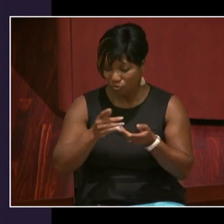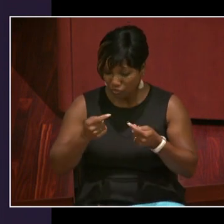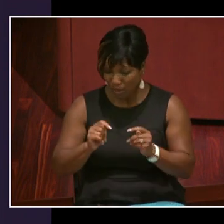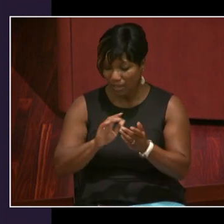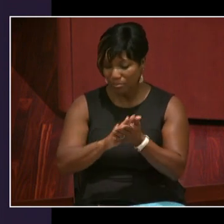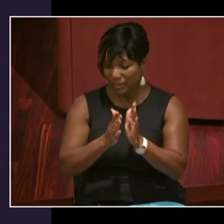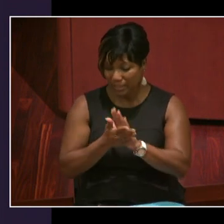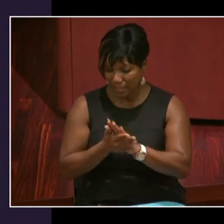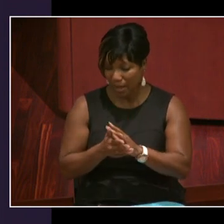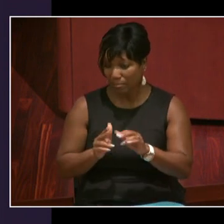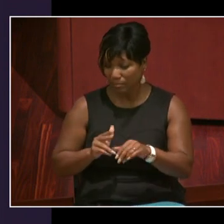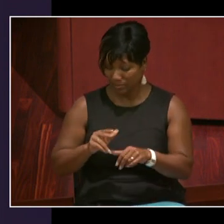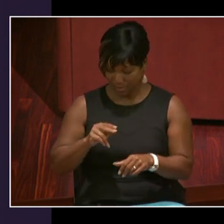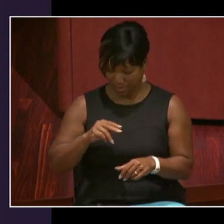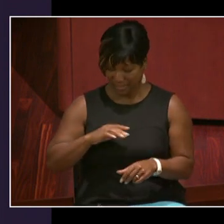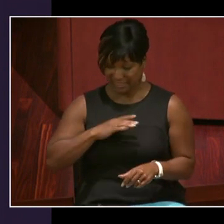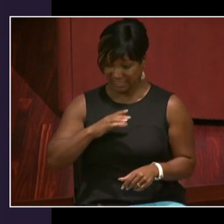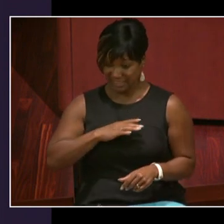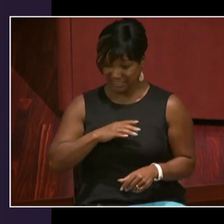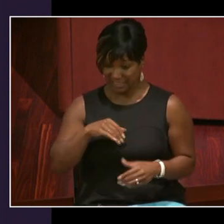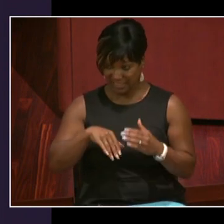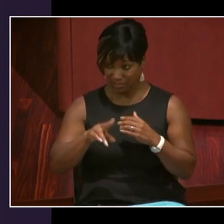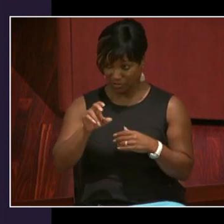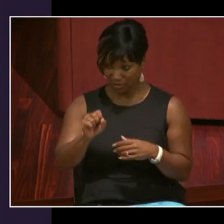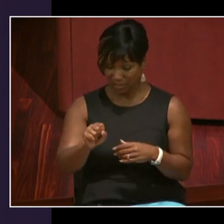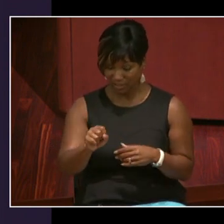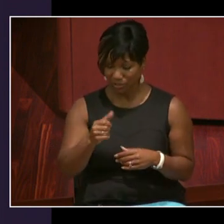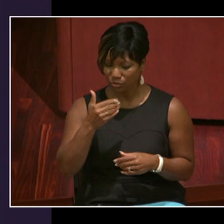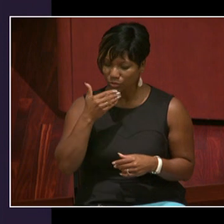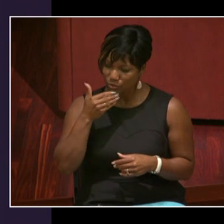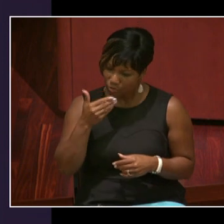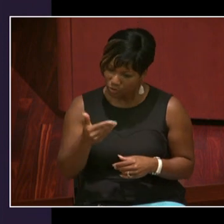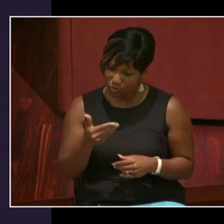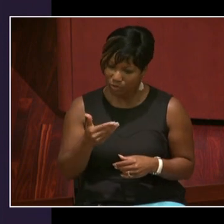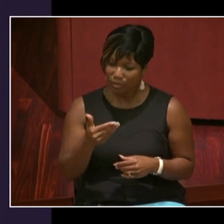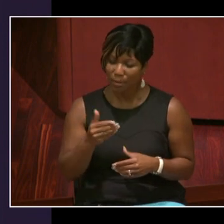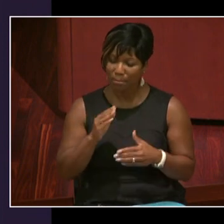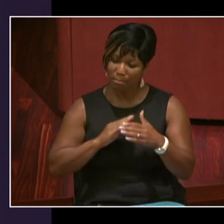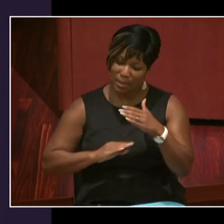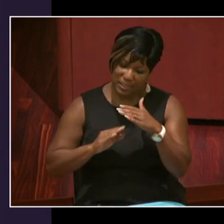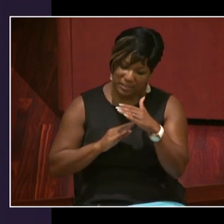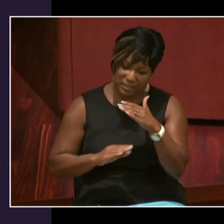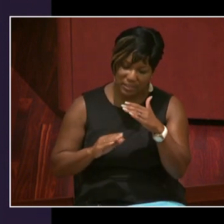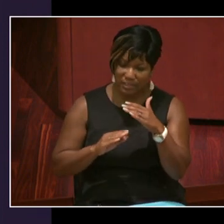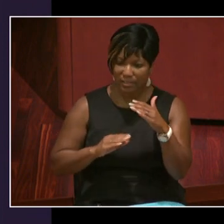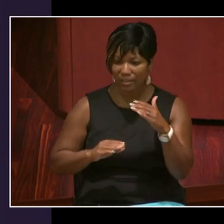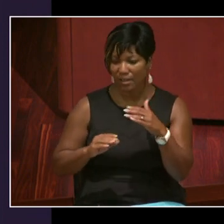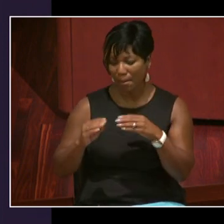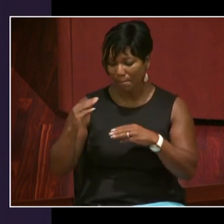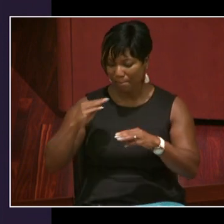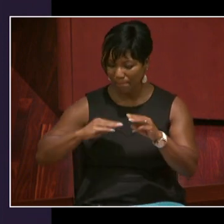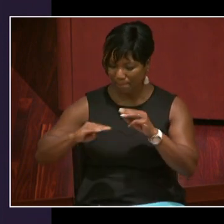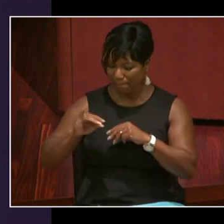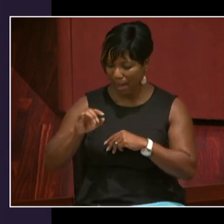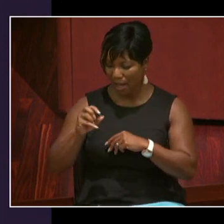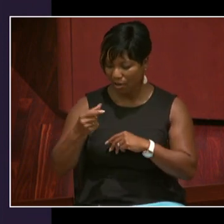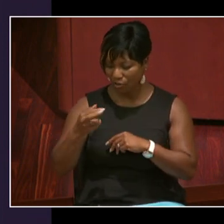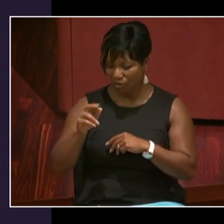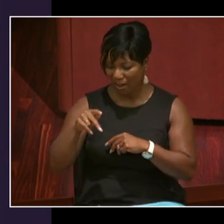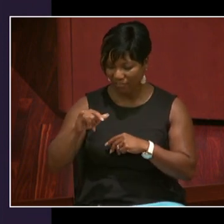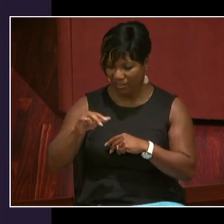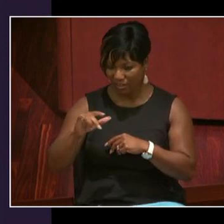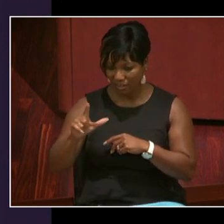United States at any point? Now, just good, basic biographical information that can serve as a great jumping-off point